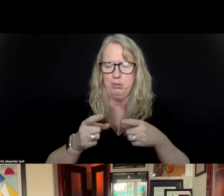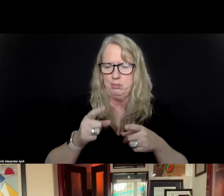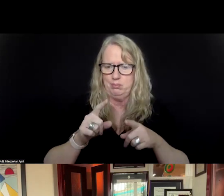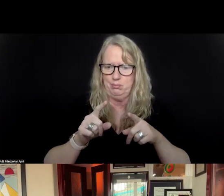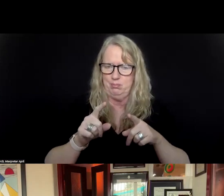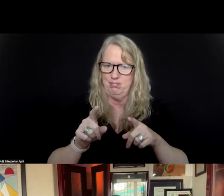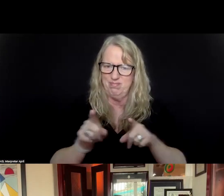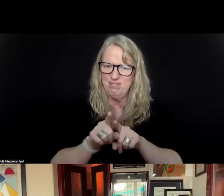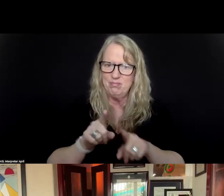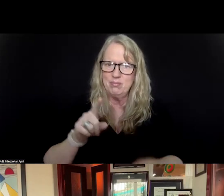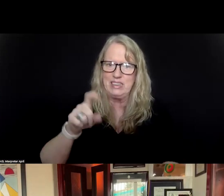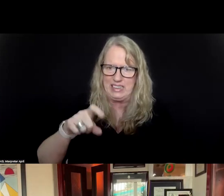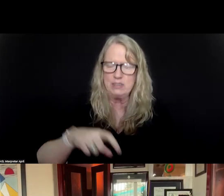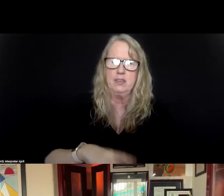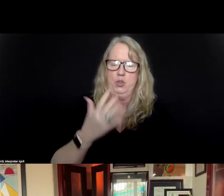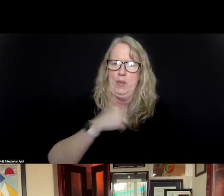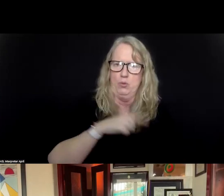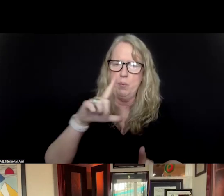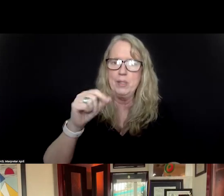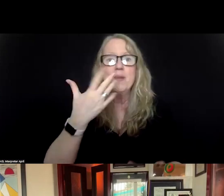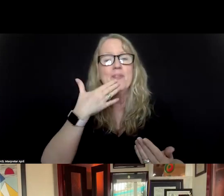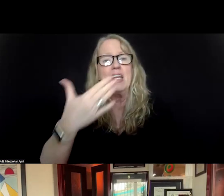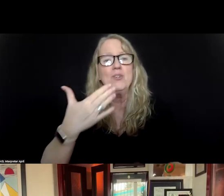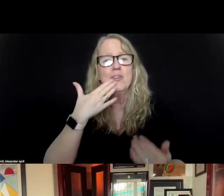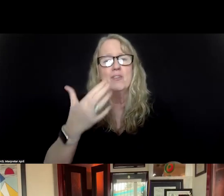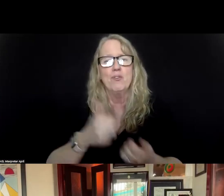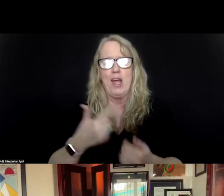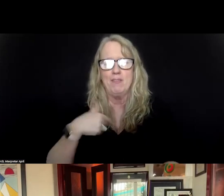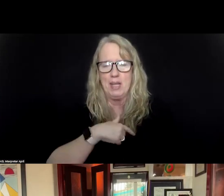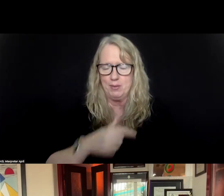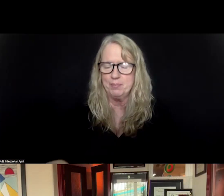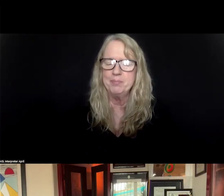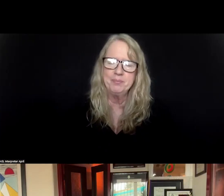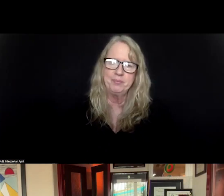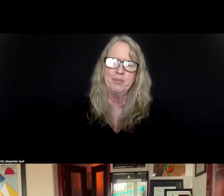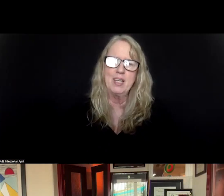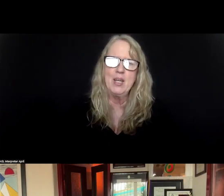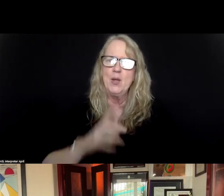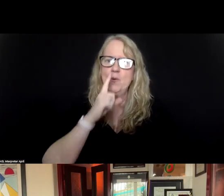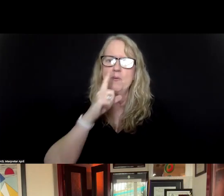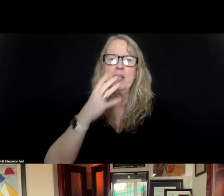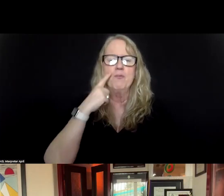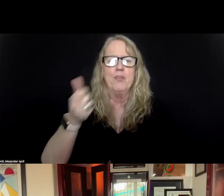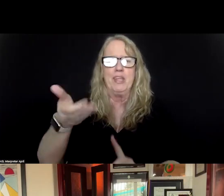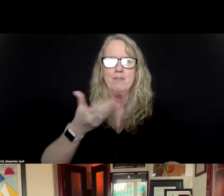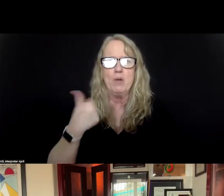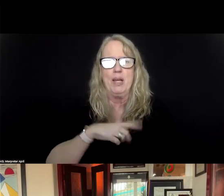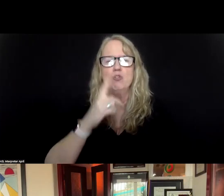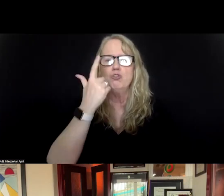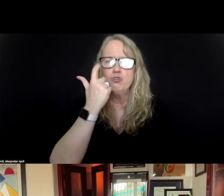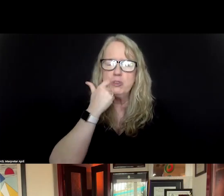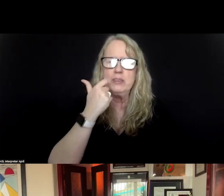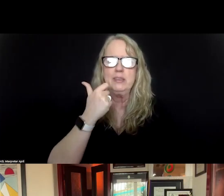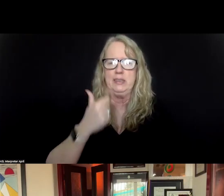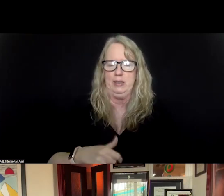so that's woven into all that we do. But thanks for having us. And I think the impetus for the invite was we recently